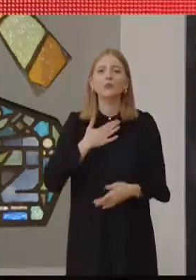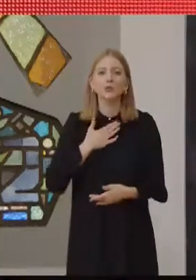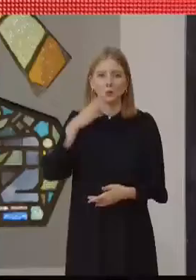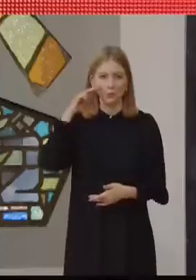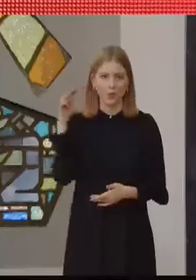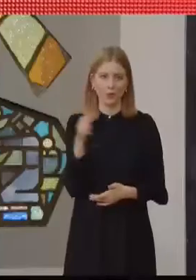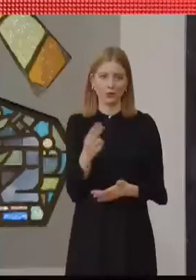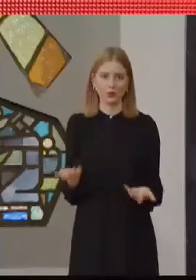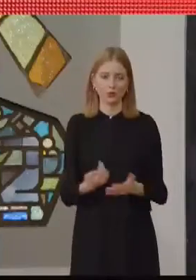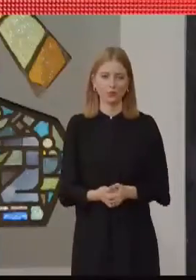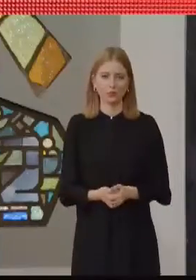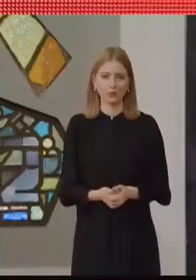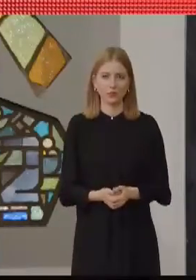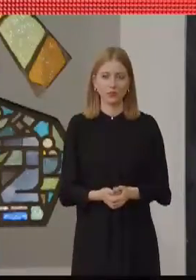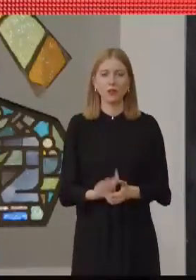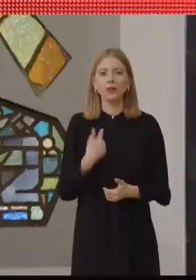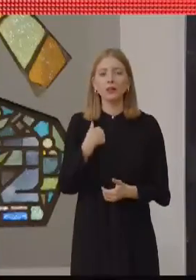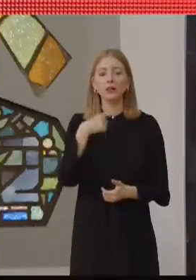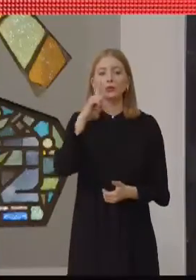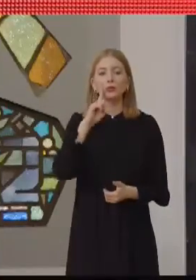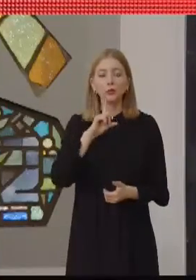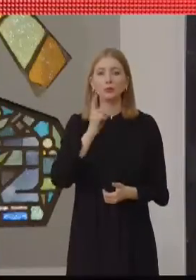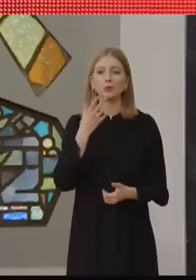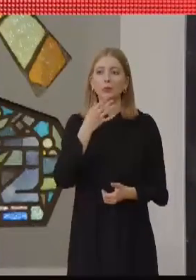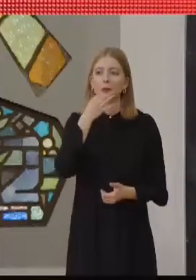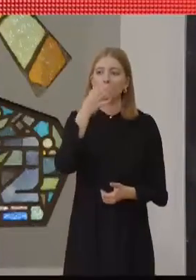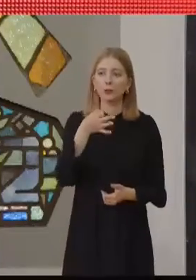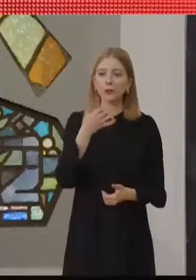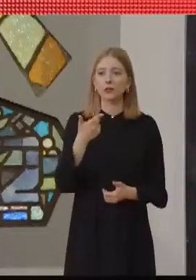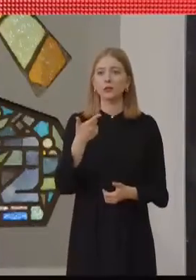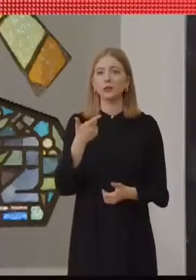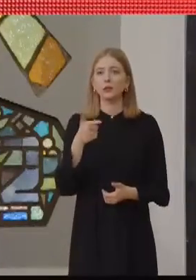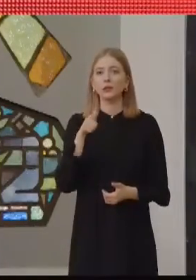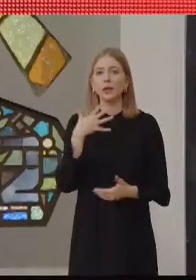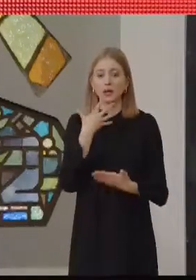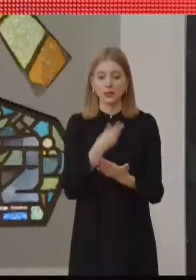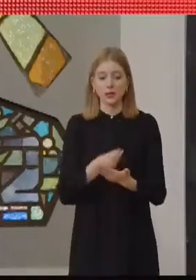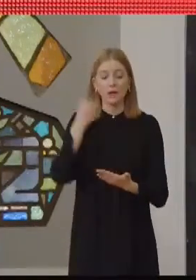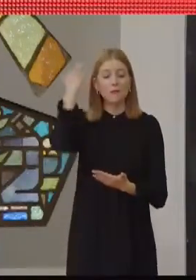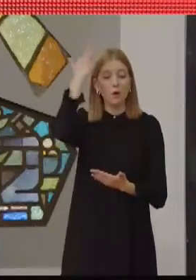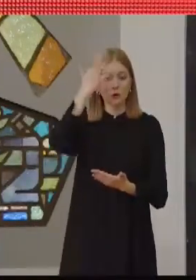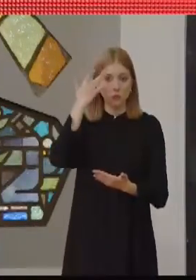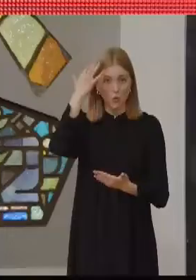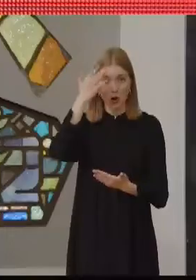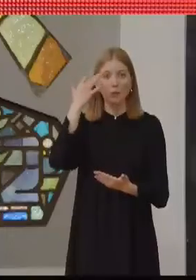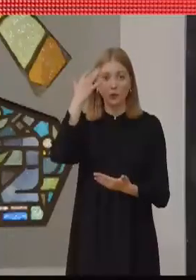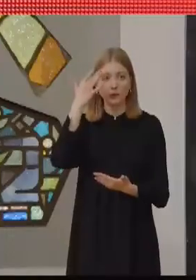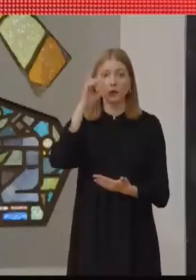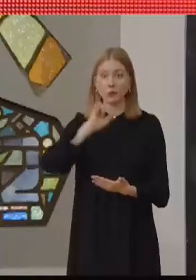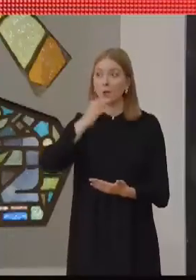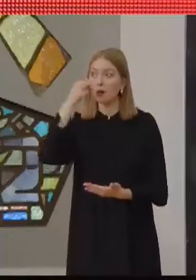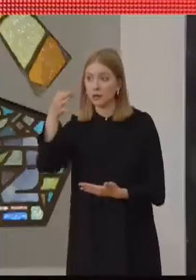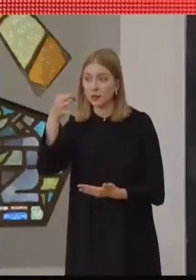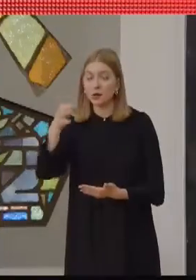these are false convictions. And before speaking and expressing your opinion,